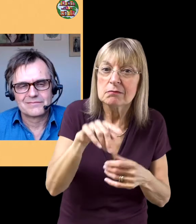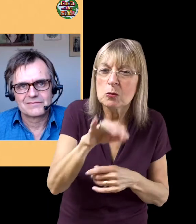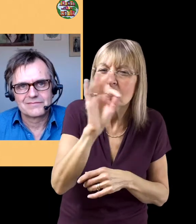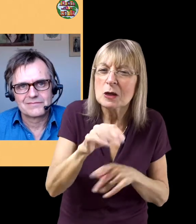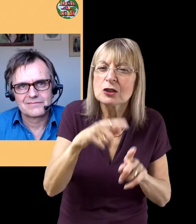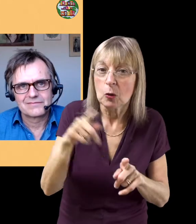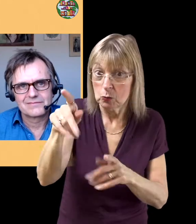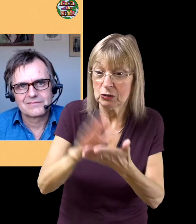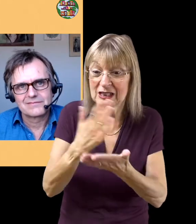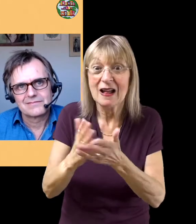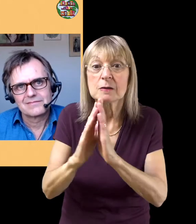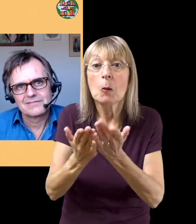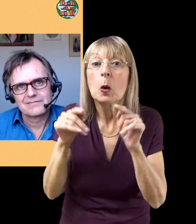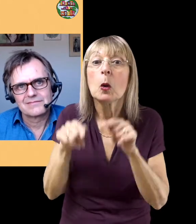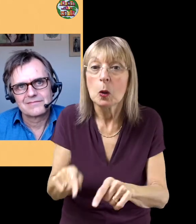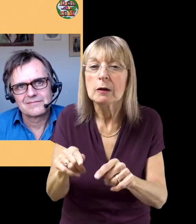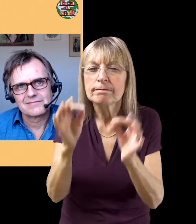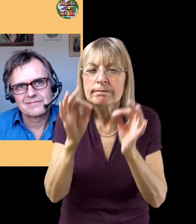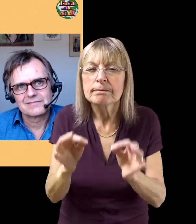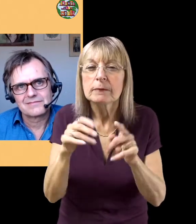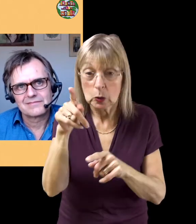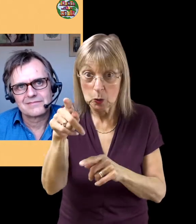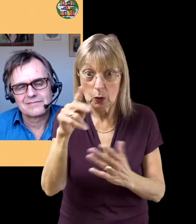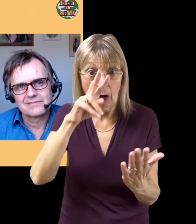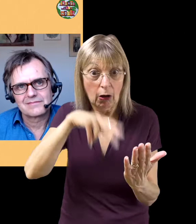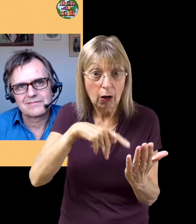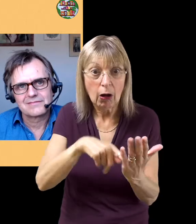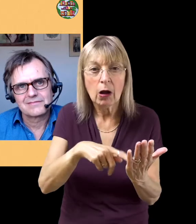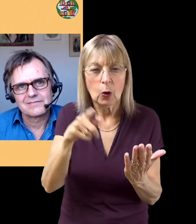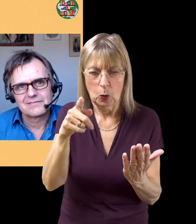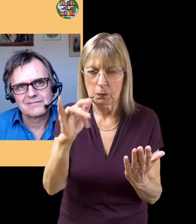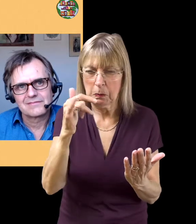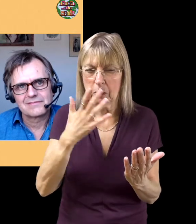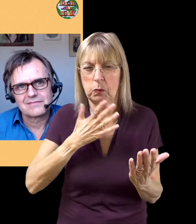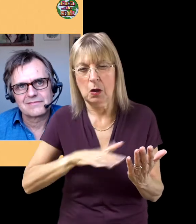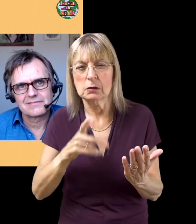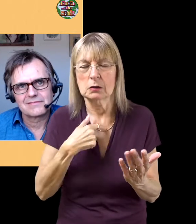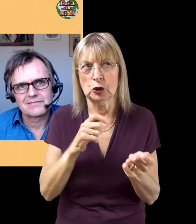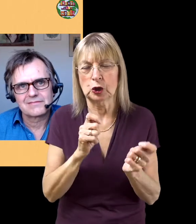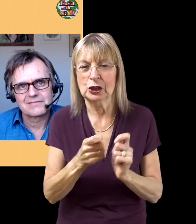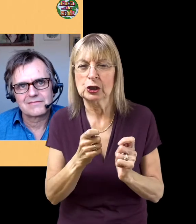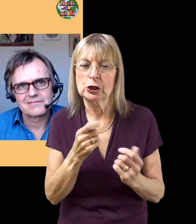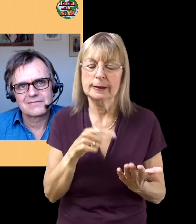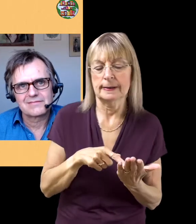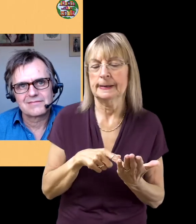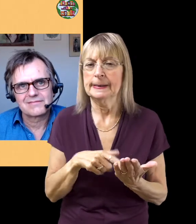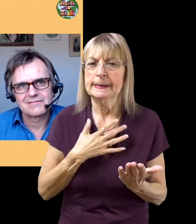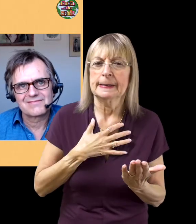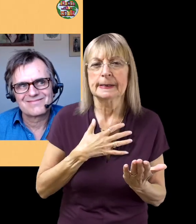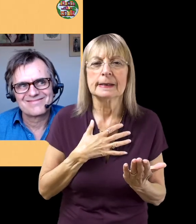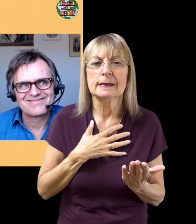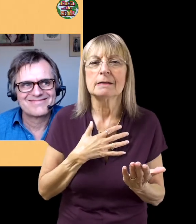this is a slightly irrelevant question, but I think when you're translating a book, whether you find things and you think, I wish I could change